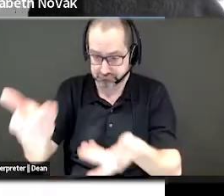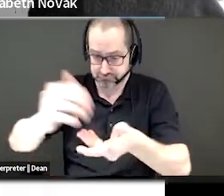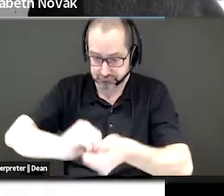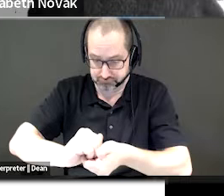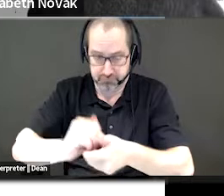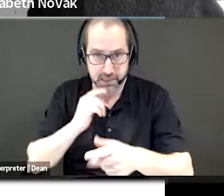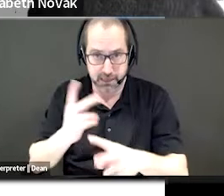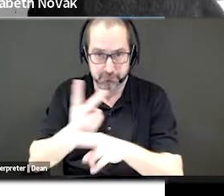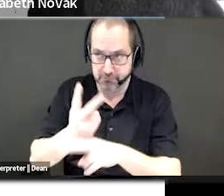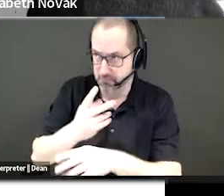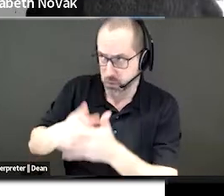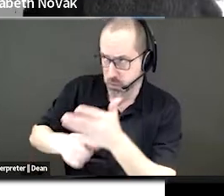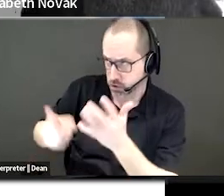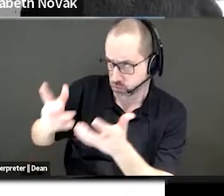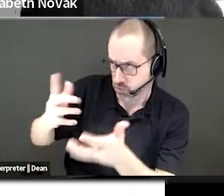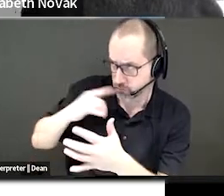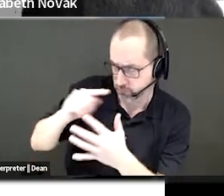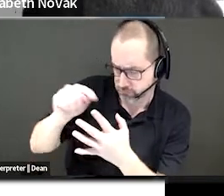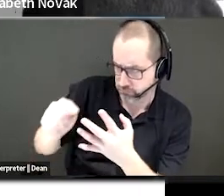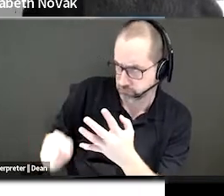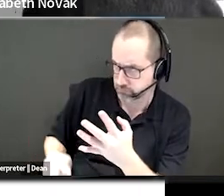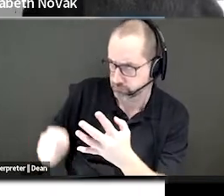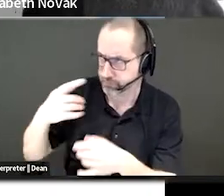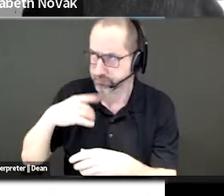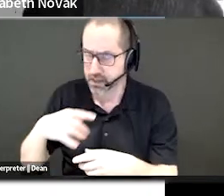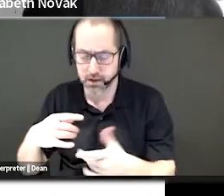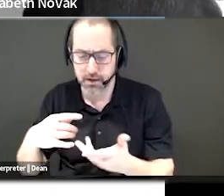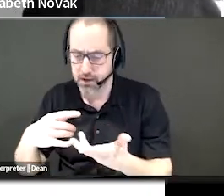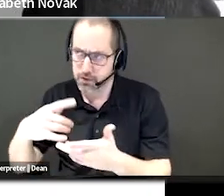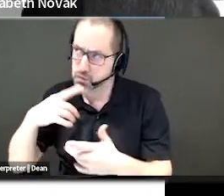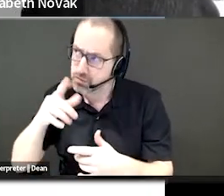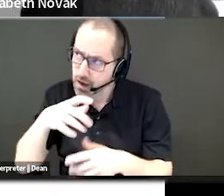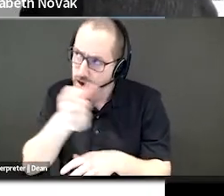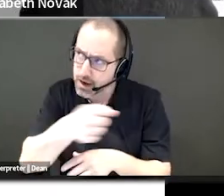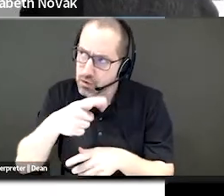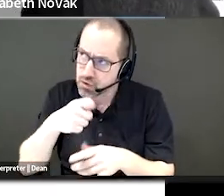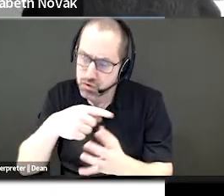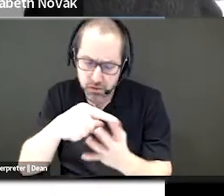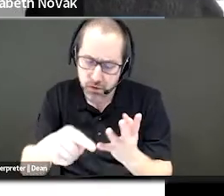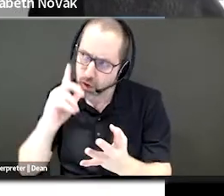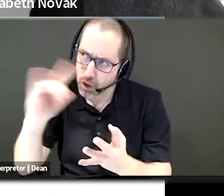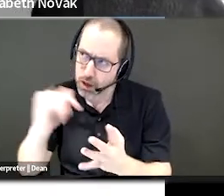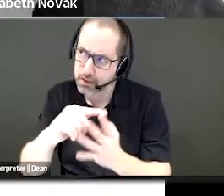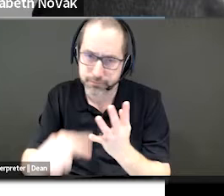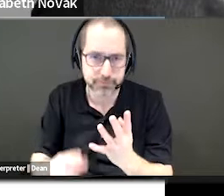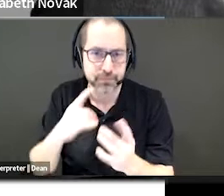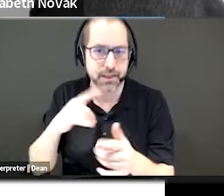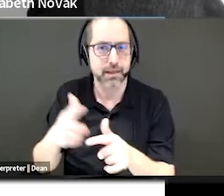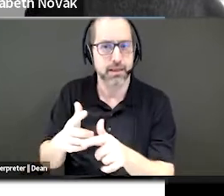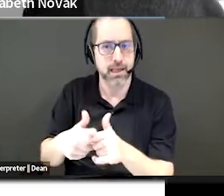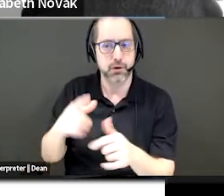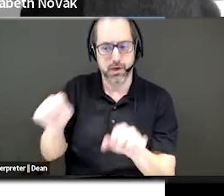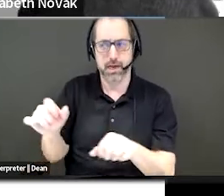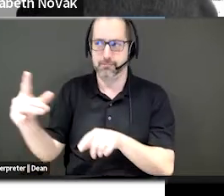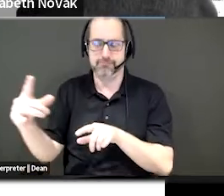hiring for in their jobs, what they're looking for in their hiring candidates, and you can ask questions about the workplace.